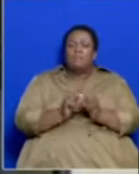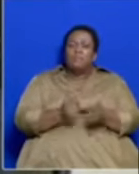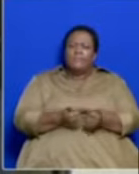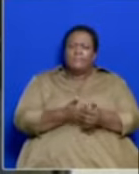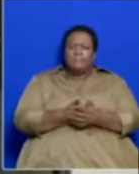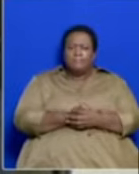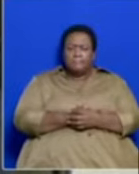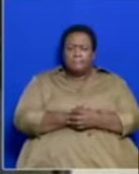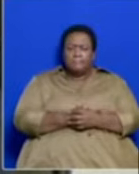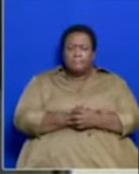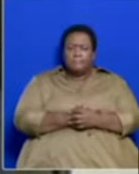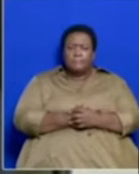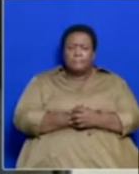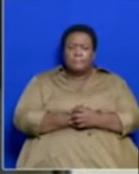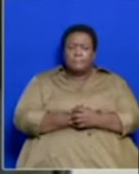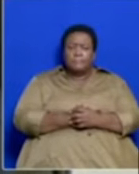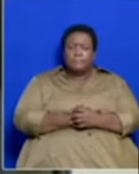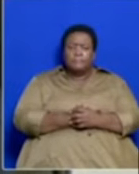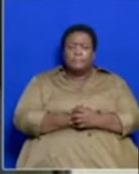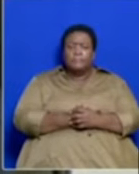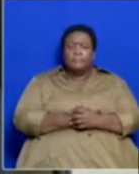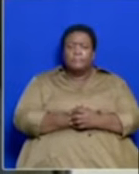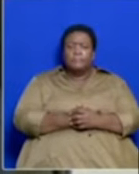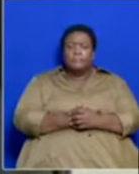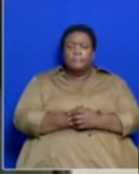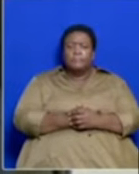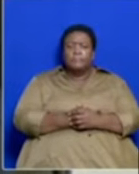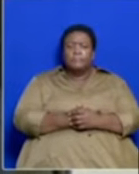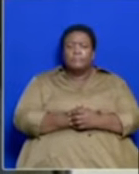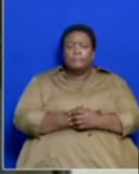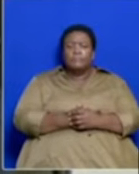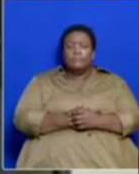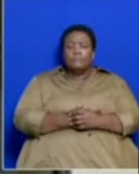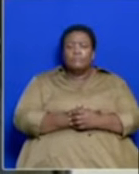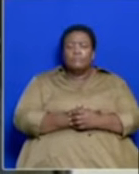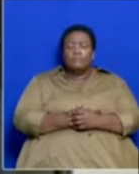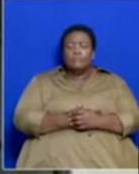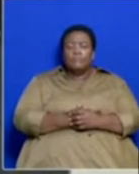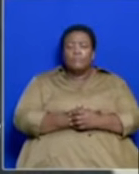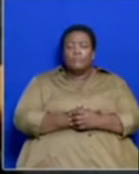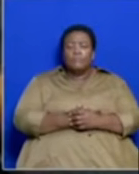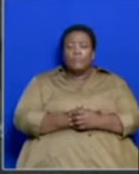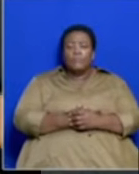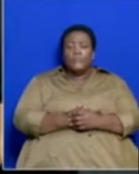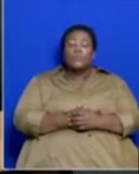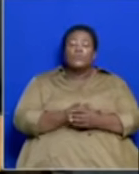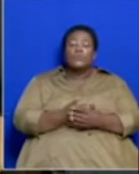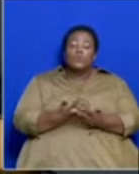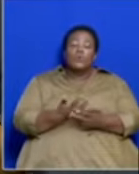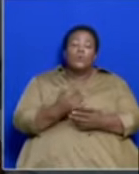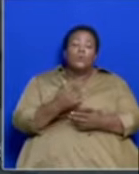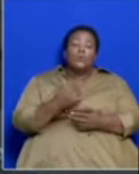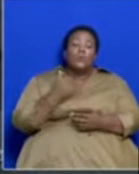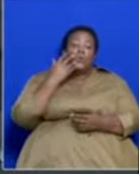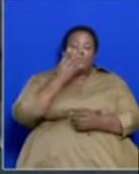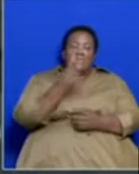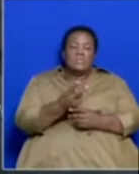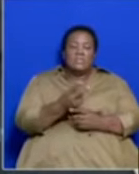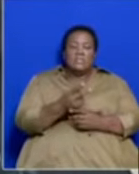this date. So when you see our PDMs, after we have done